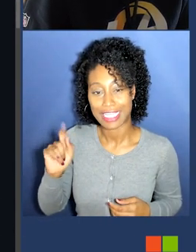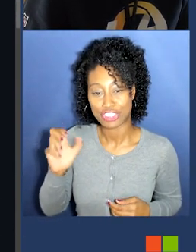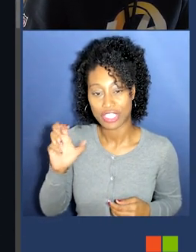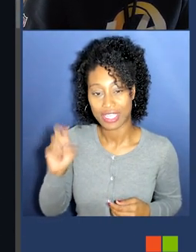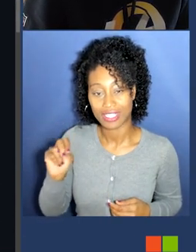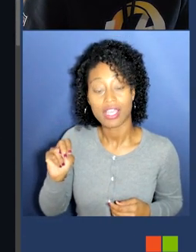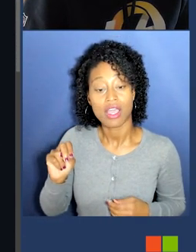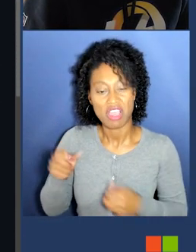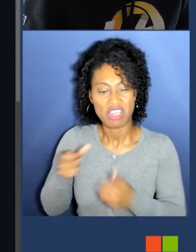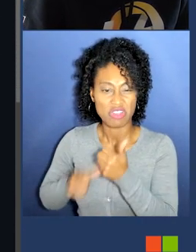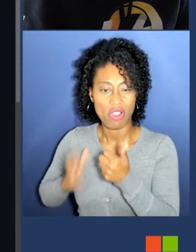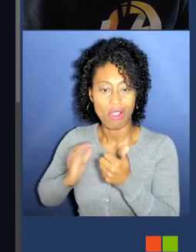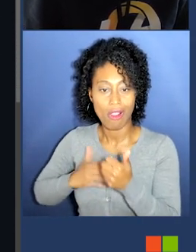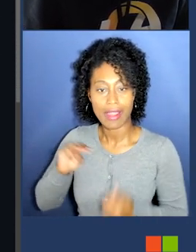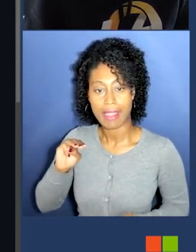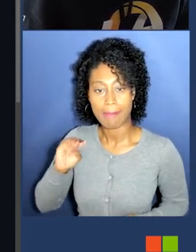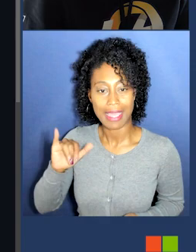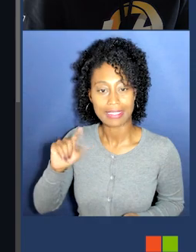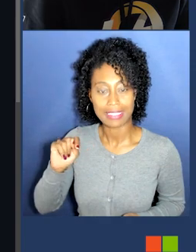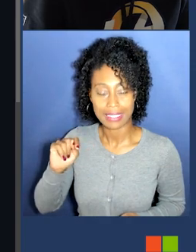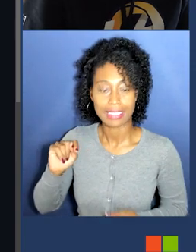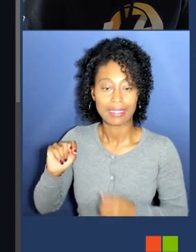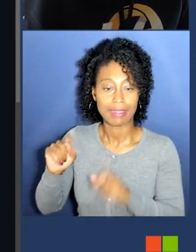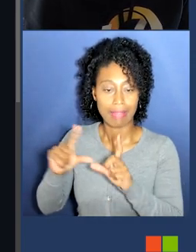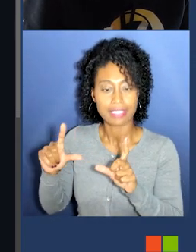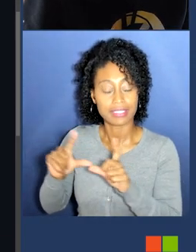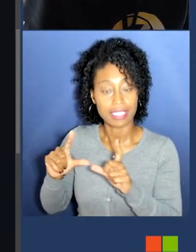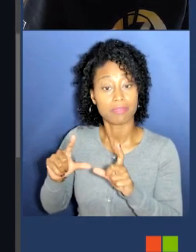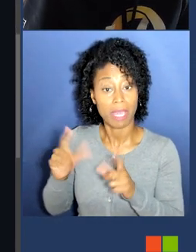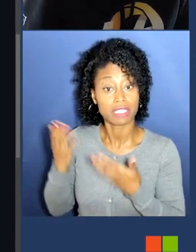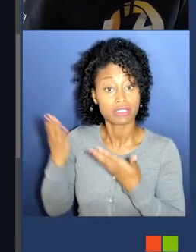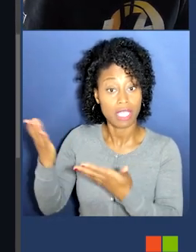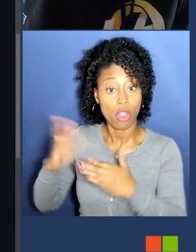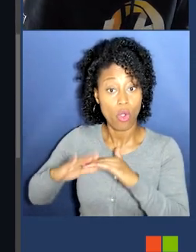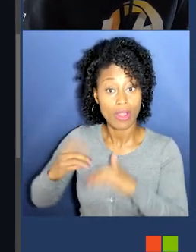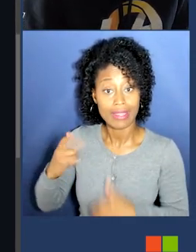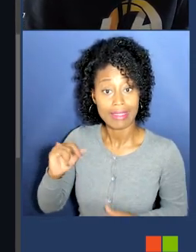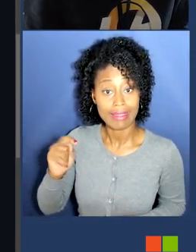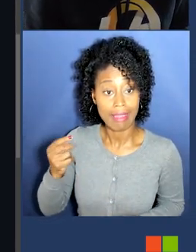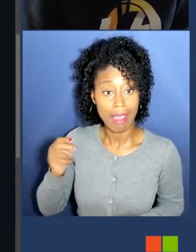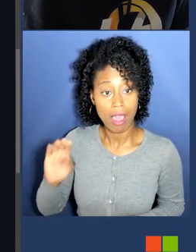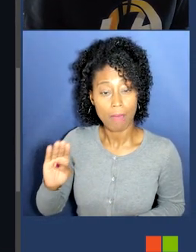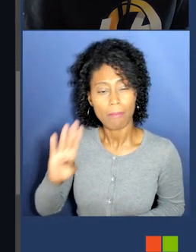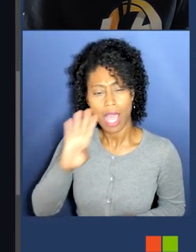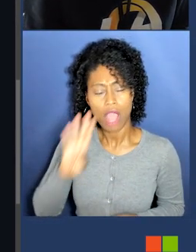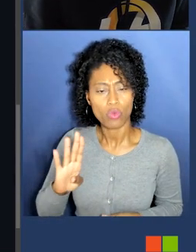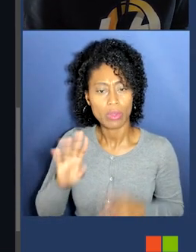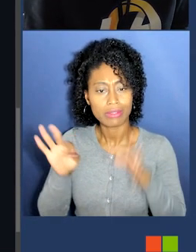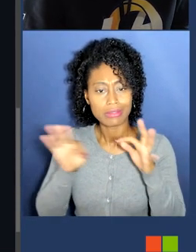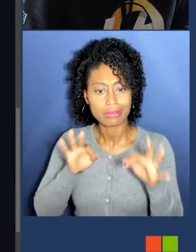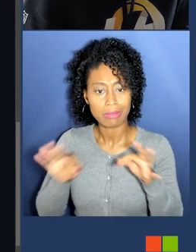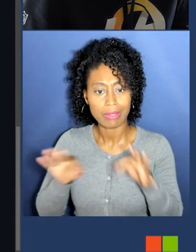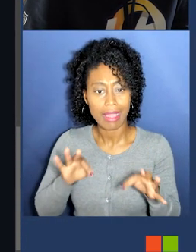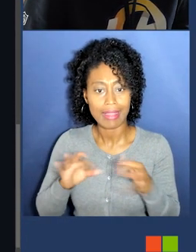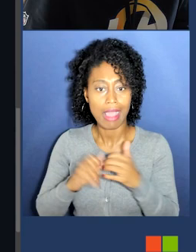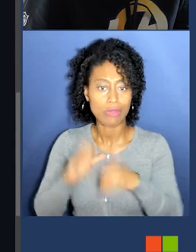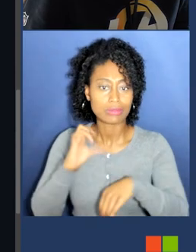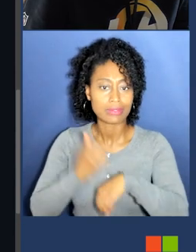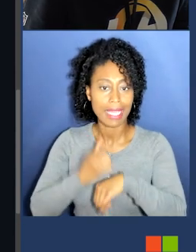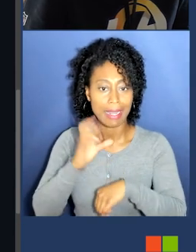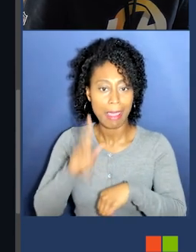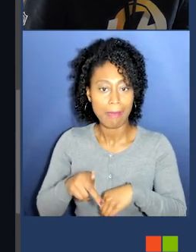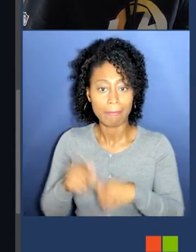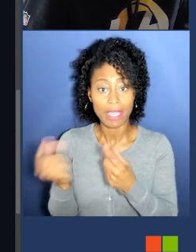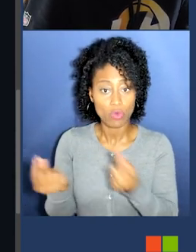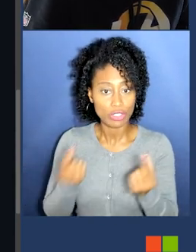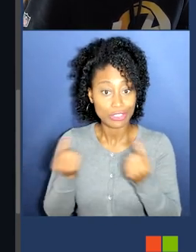license. And I'll walk you through how this is being set up and what it contains.